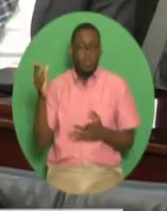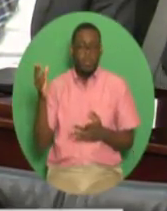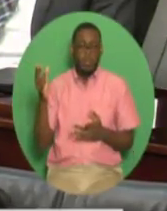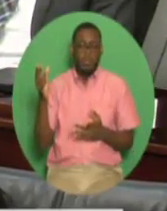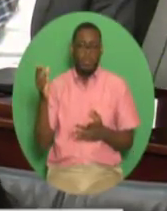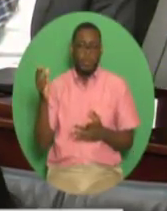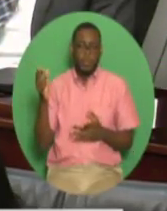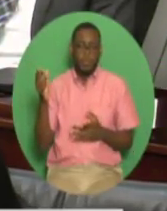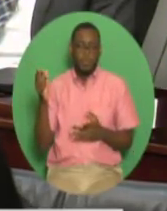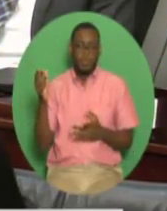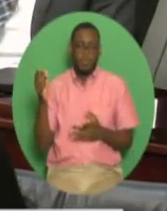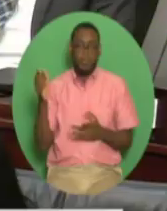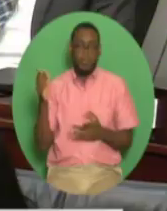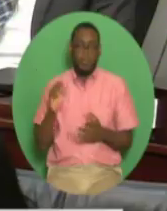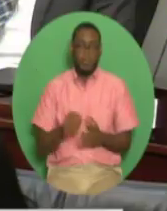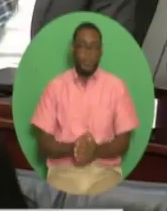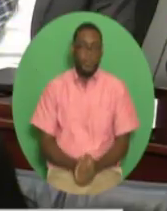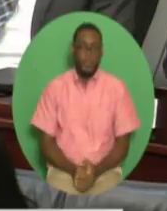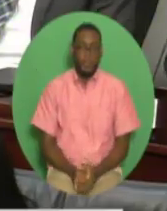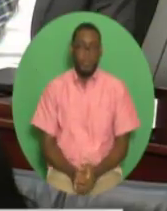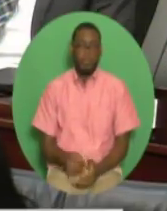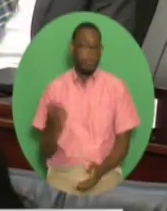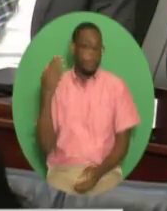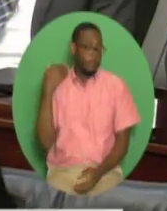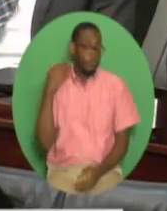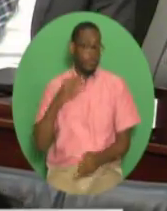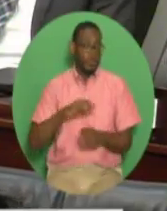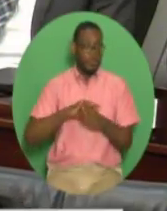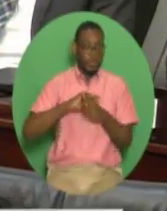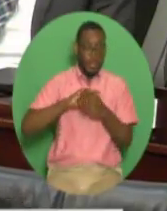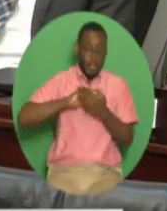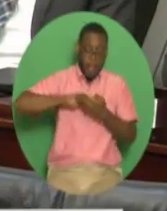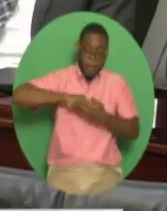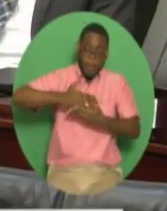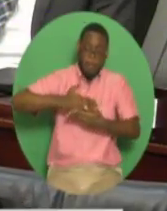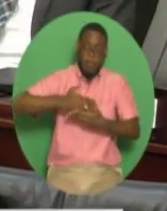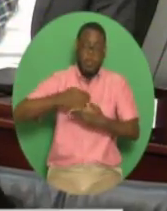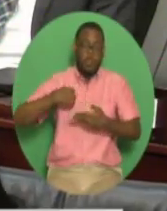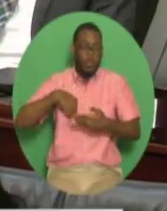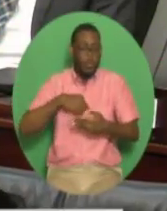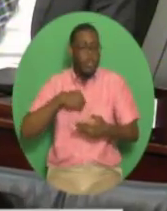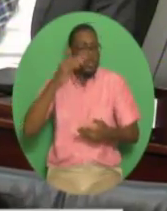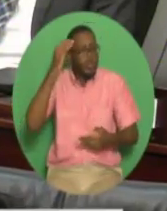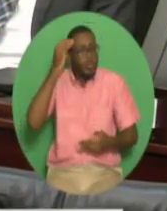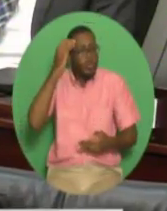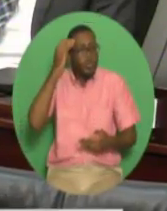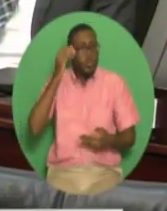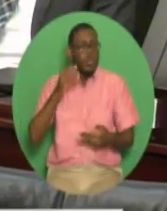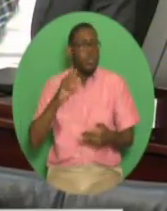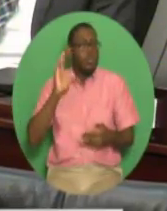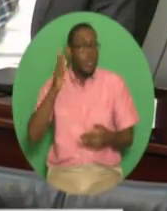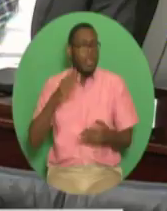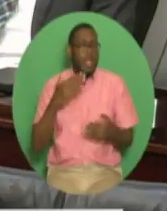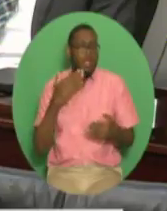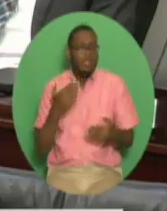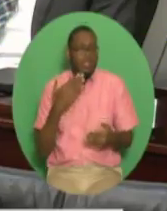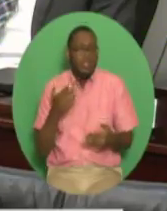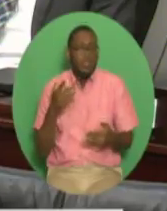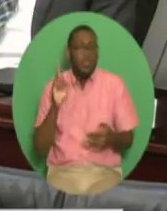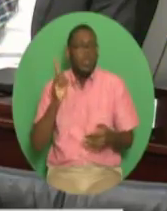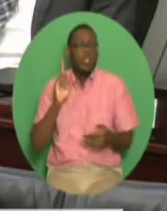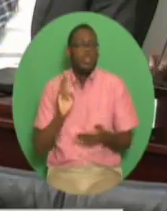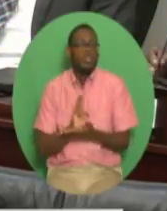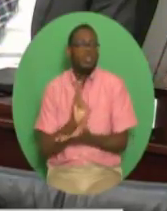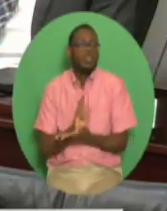With respect to the provision of laptops, and I'm sure members on this side will be eager to ask the question about laptops. What is the position